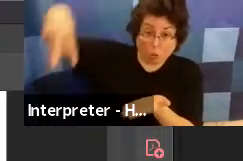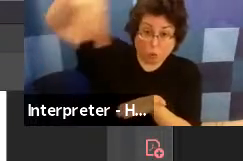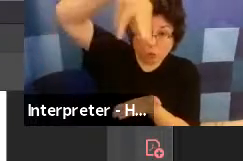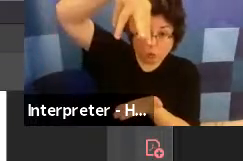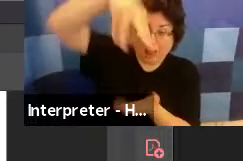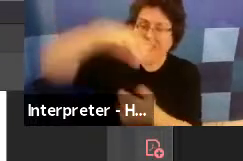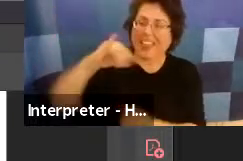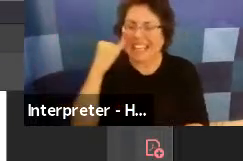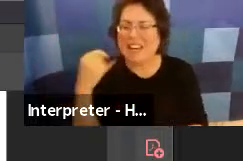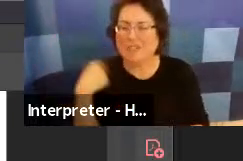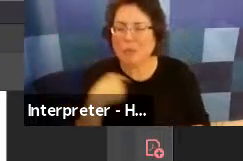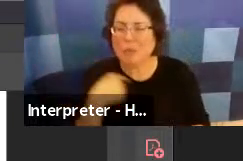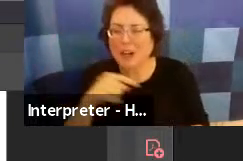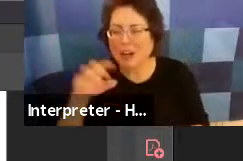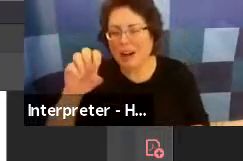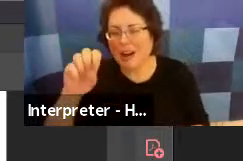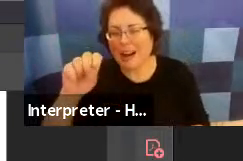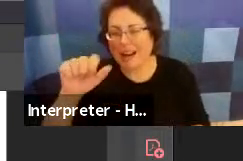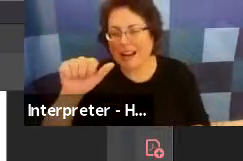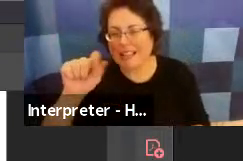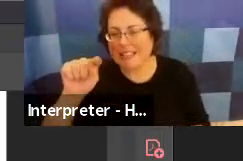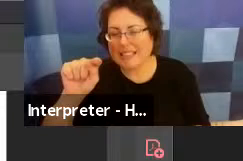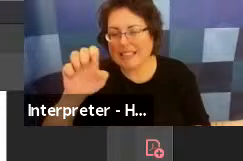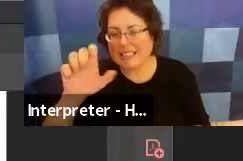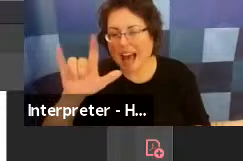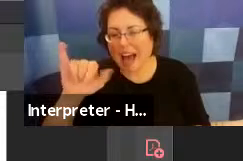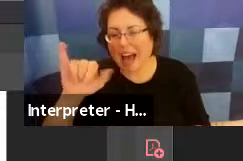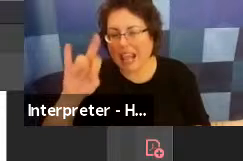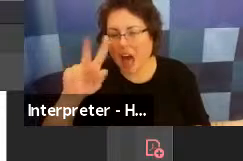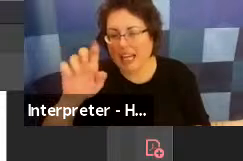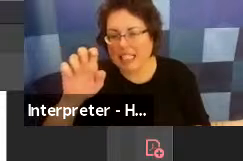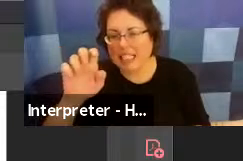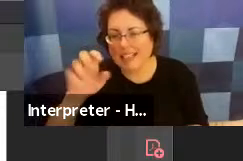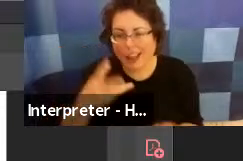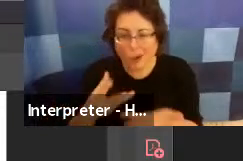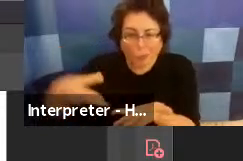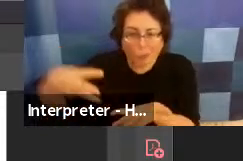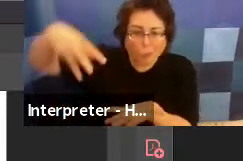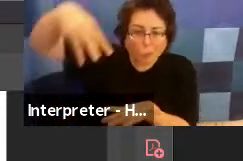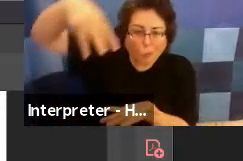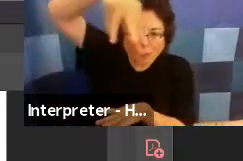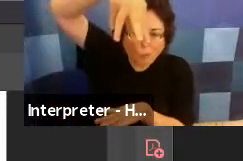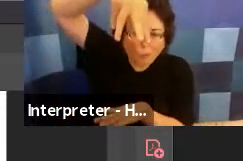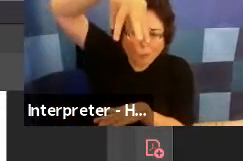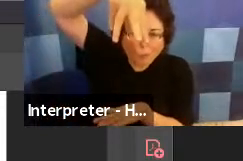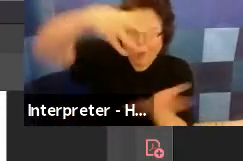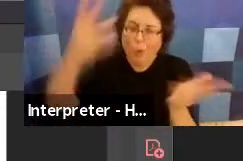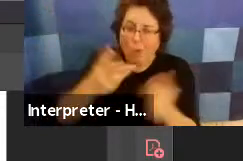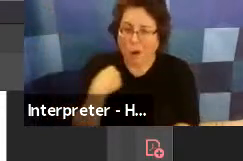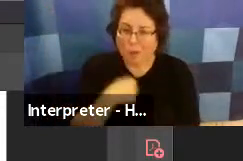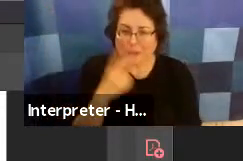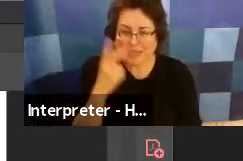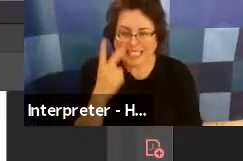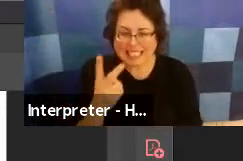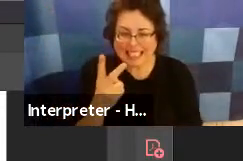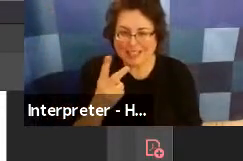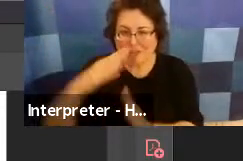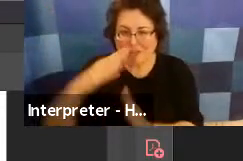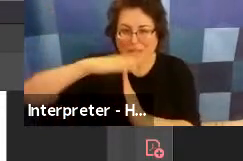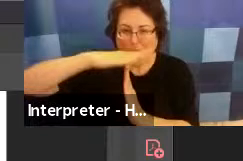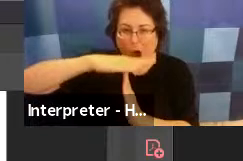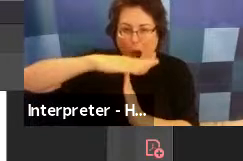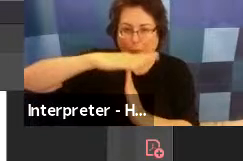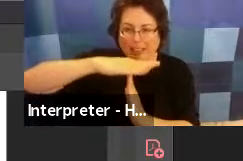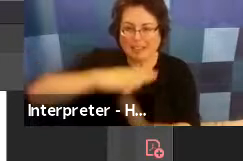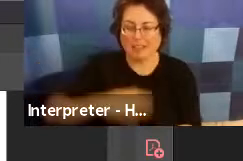satellite and we only have the drawn limits of work here. So with working with